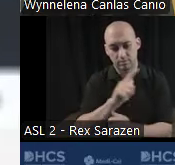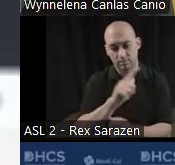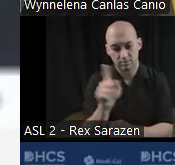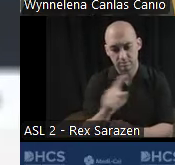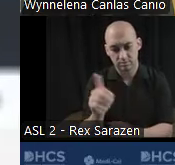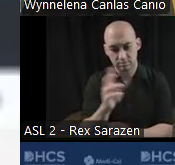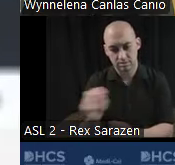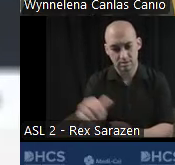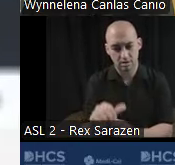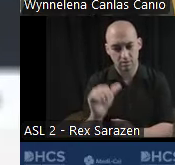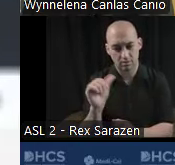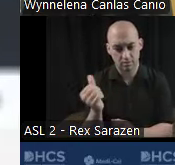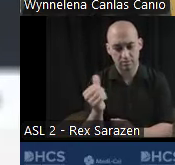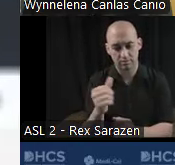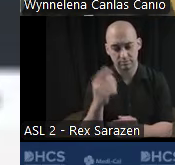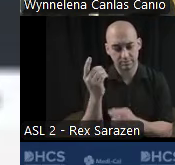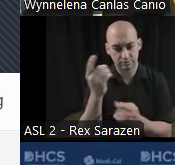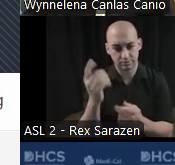other dementias.